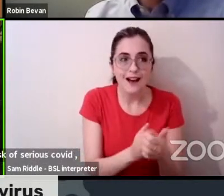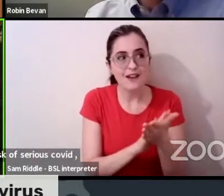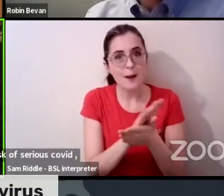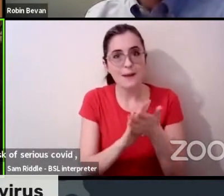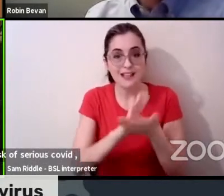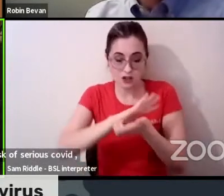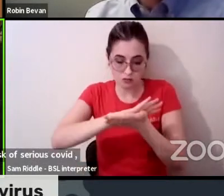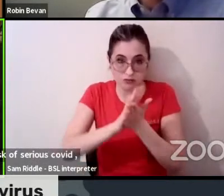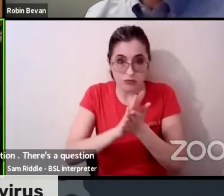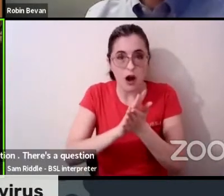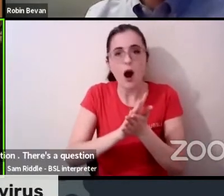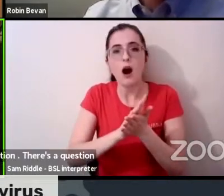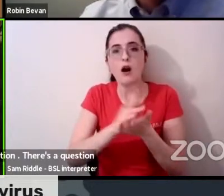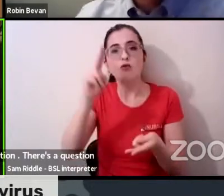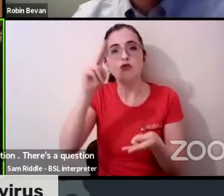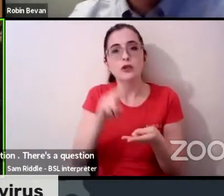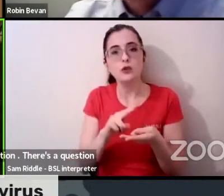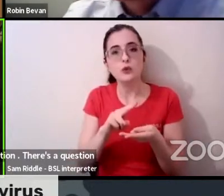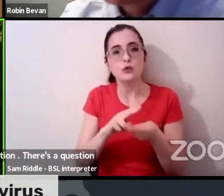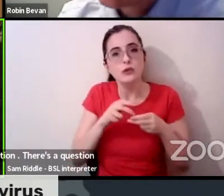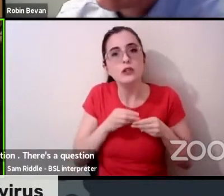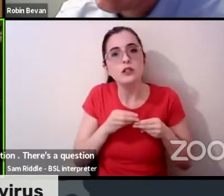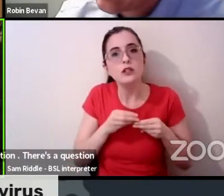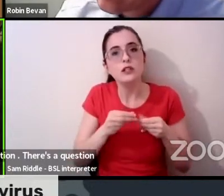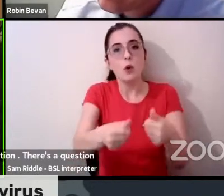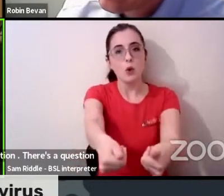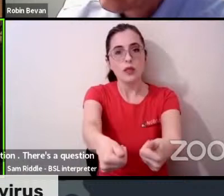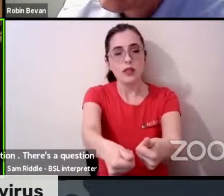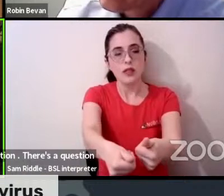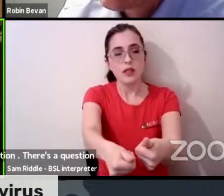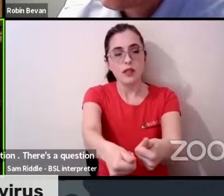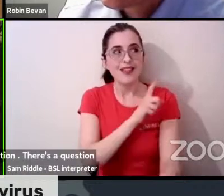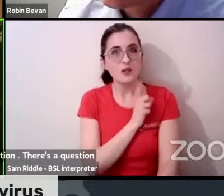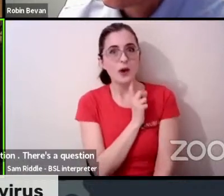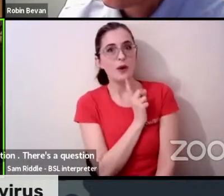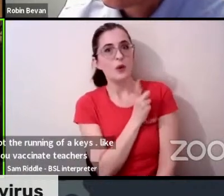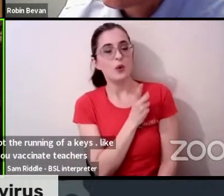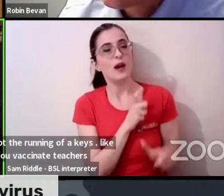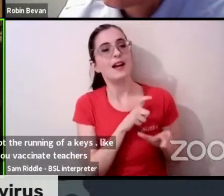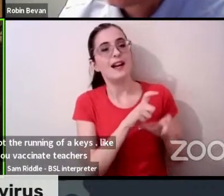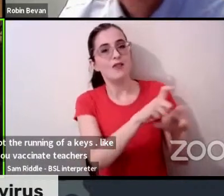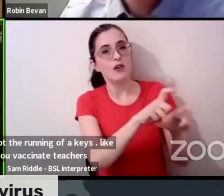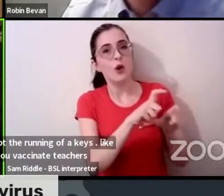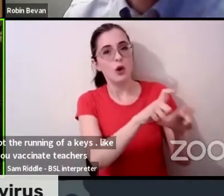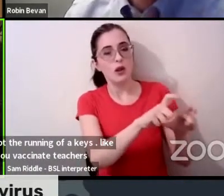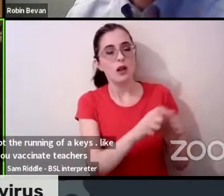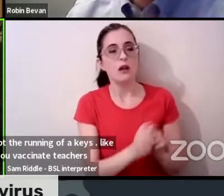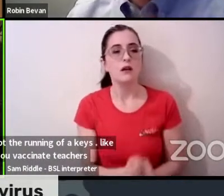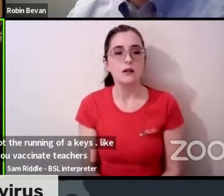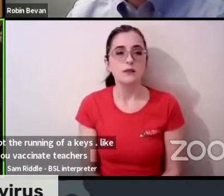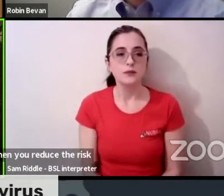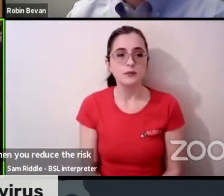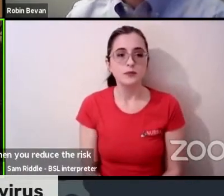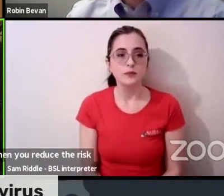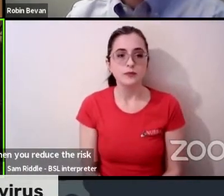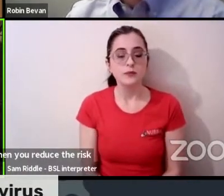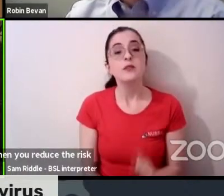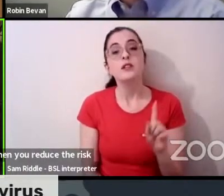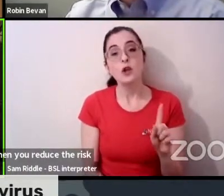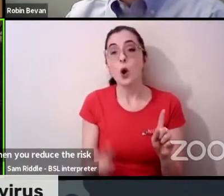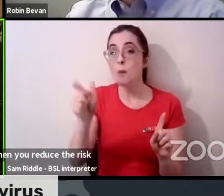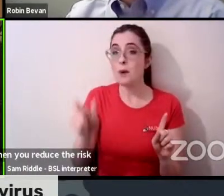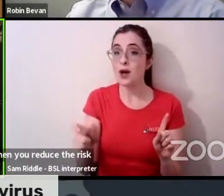of education. So that's how we're pursuing the argument on it. A specific question that was asked about somebody in